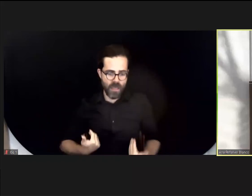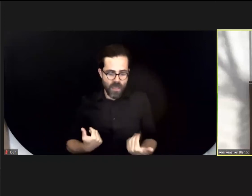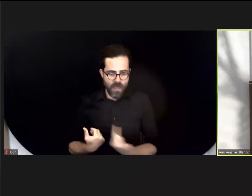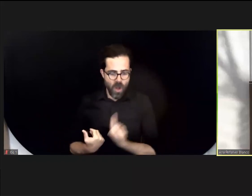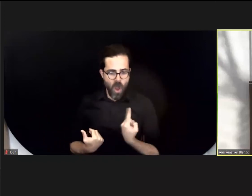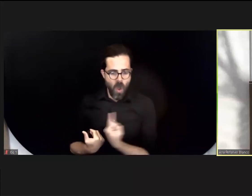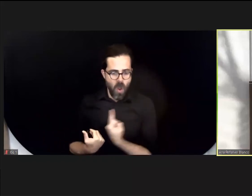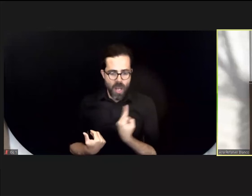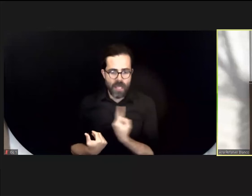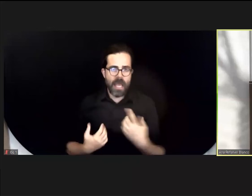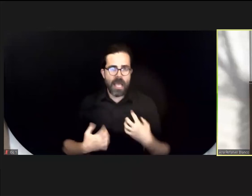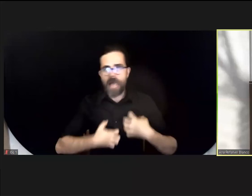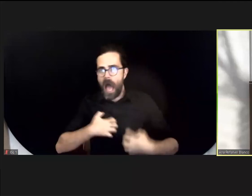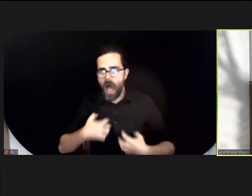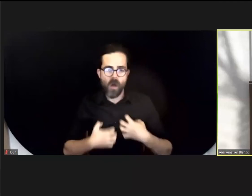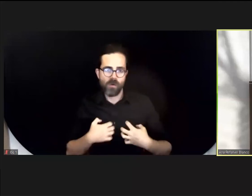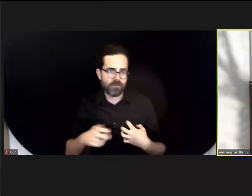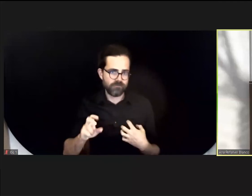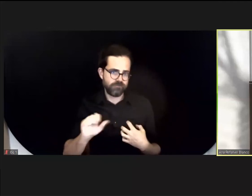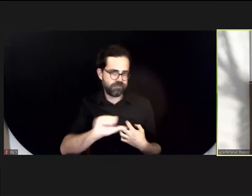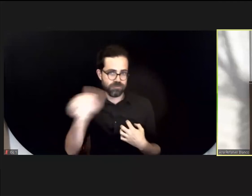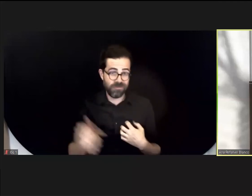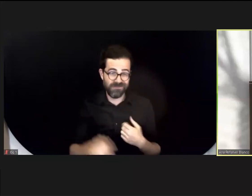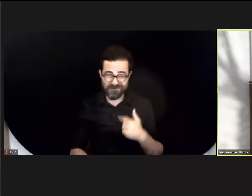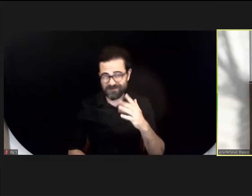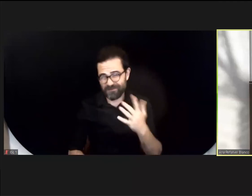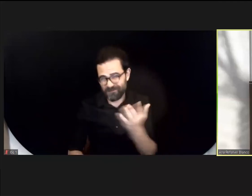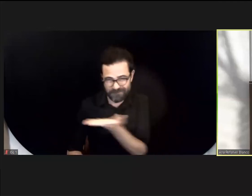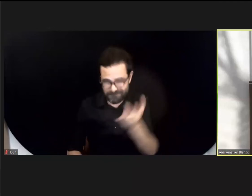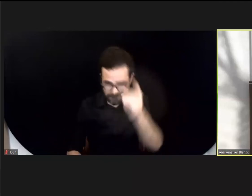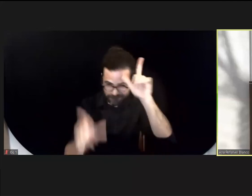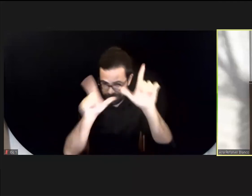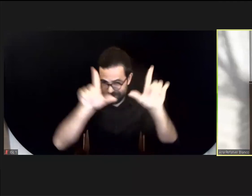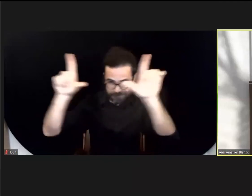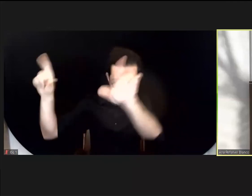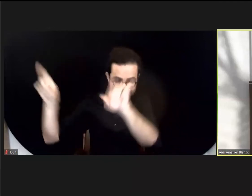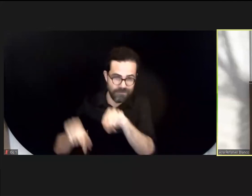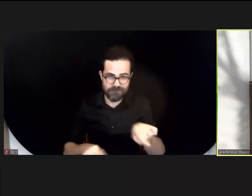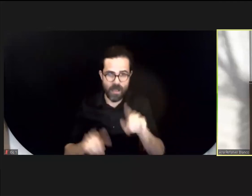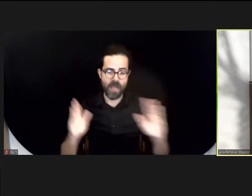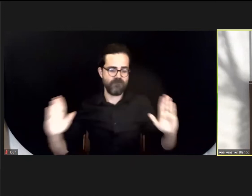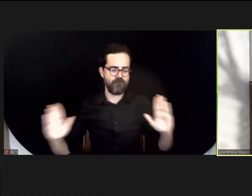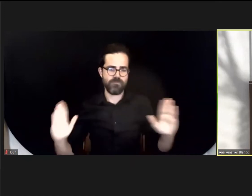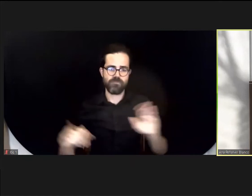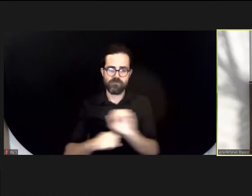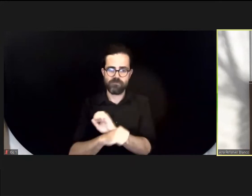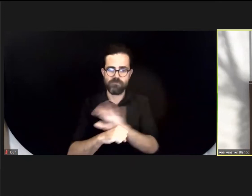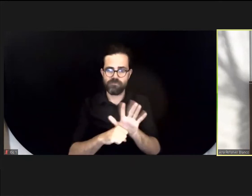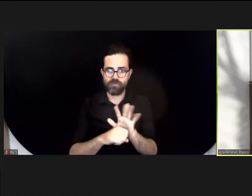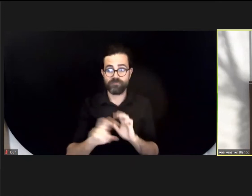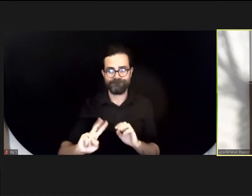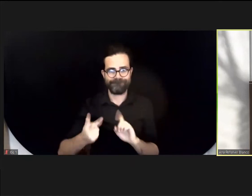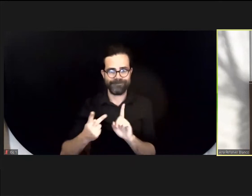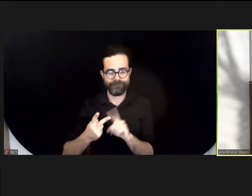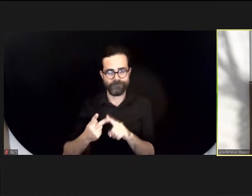can imagine during the pandemic time which kind of emergencies we receive more, the second ones, of course. In the Spanish